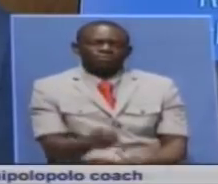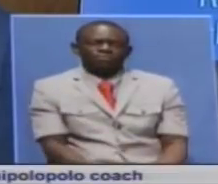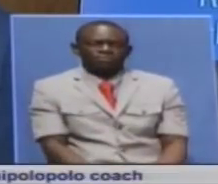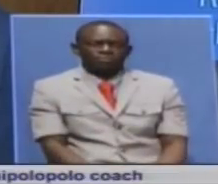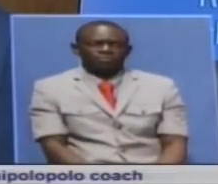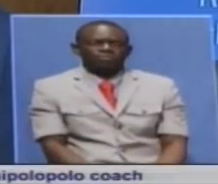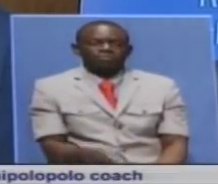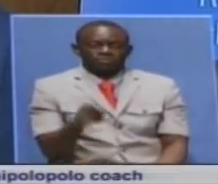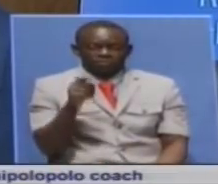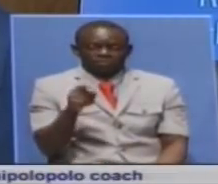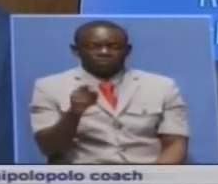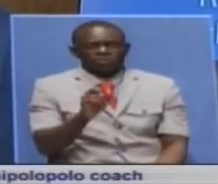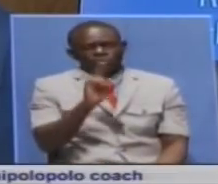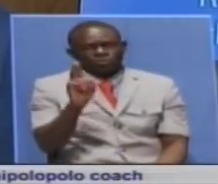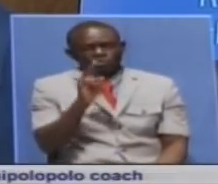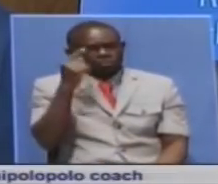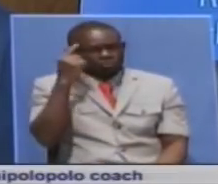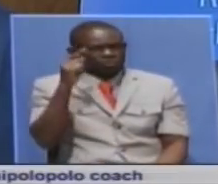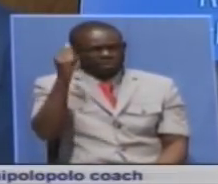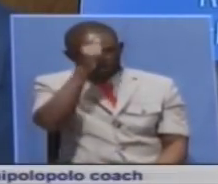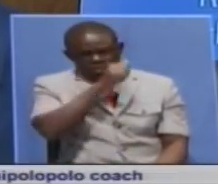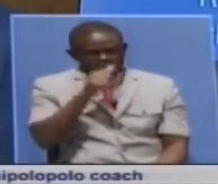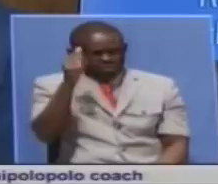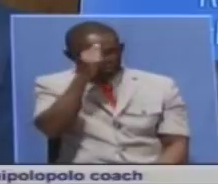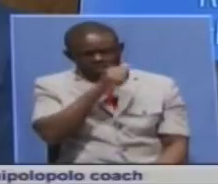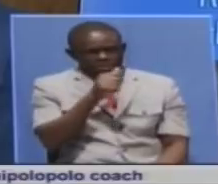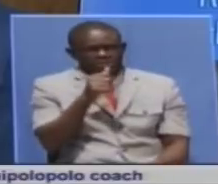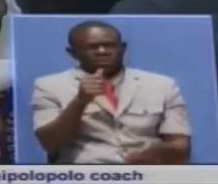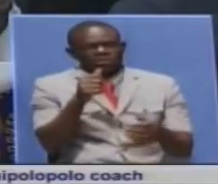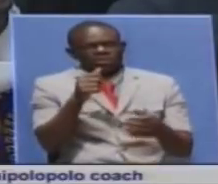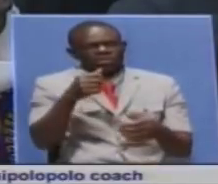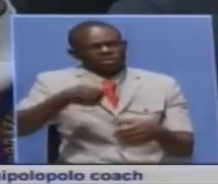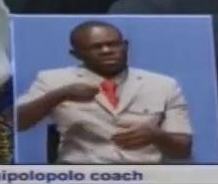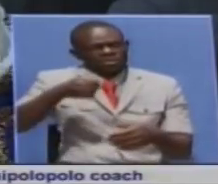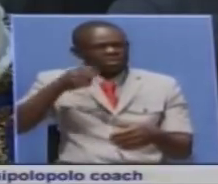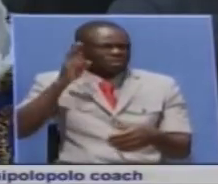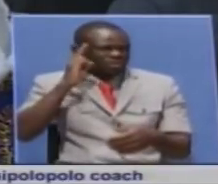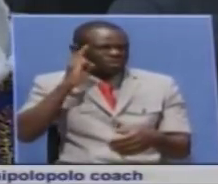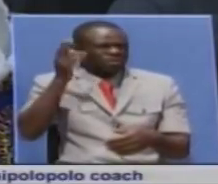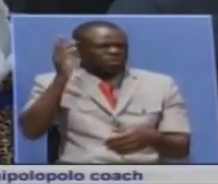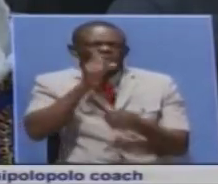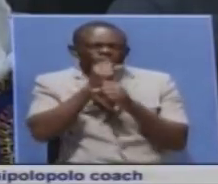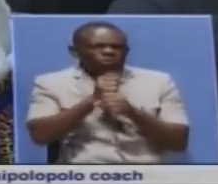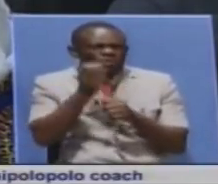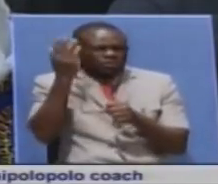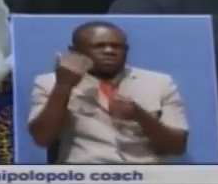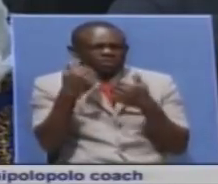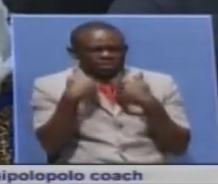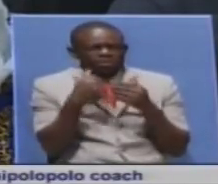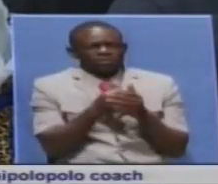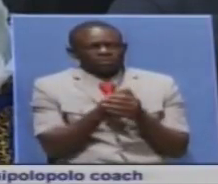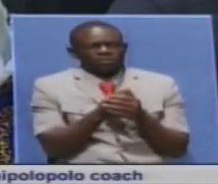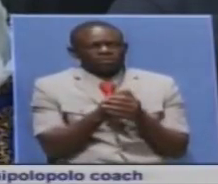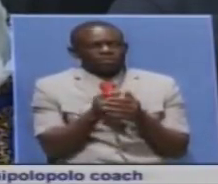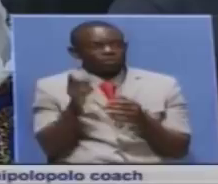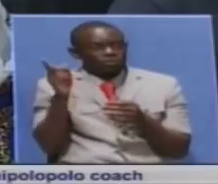was designed so that Africans could afford to buy it. Yes. And the Lusaka Museum Director says time has